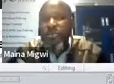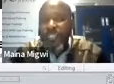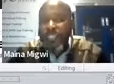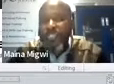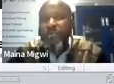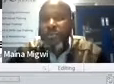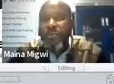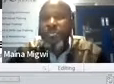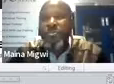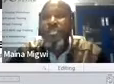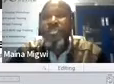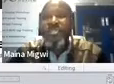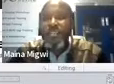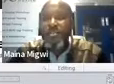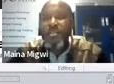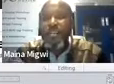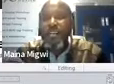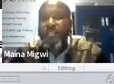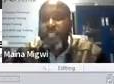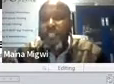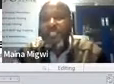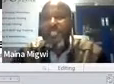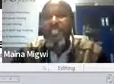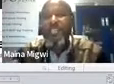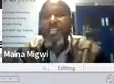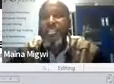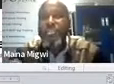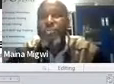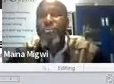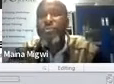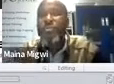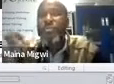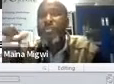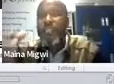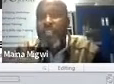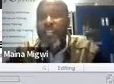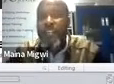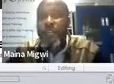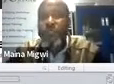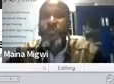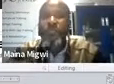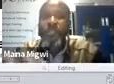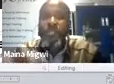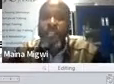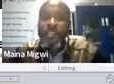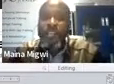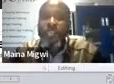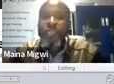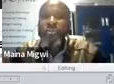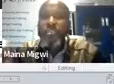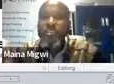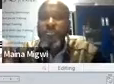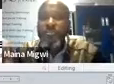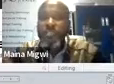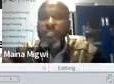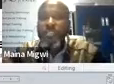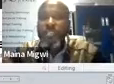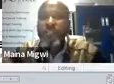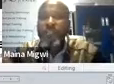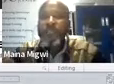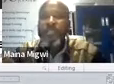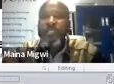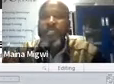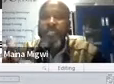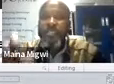coerced to attend because someone has raised an issue regarding you. In mediation, it is